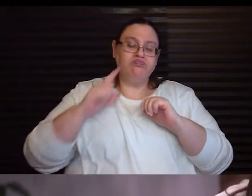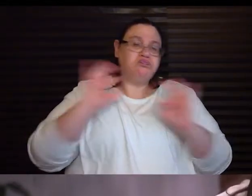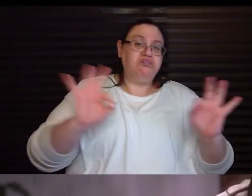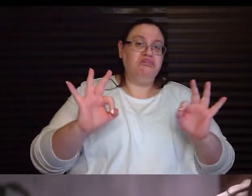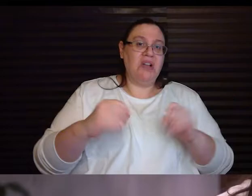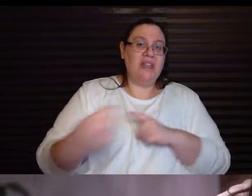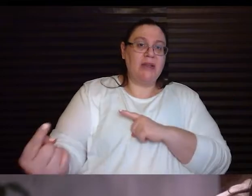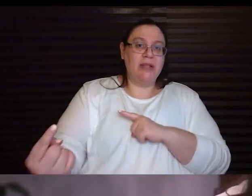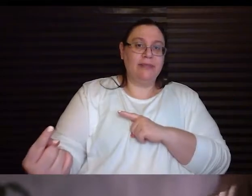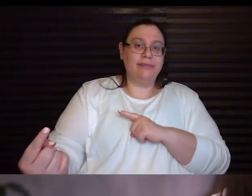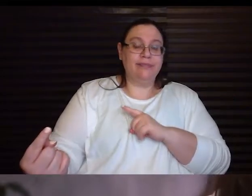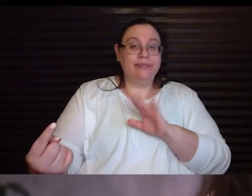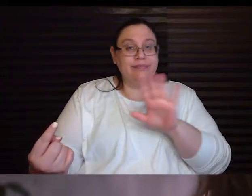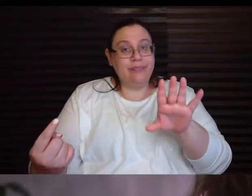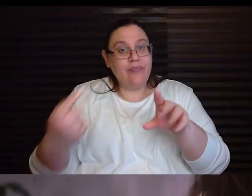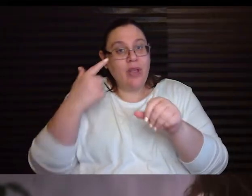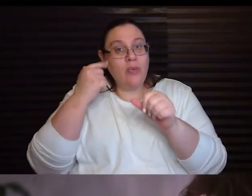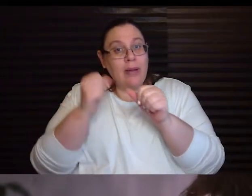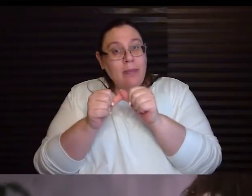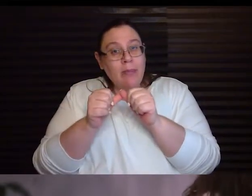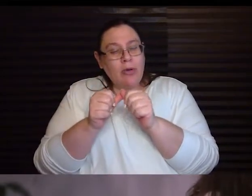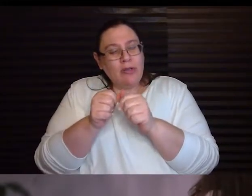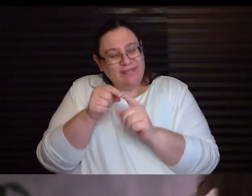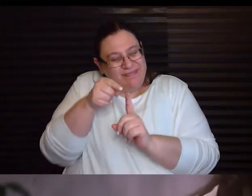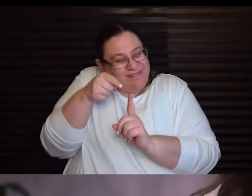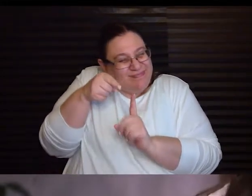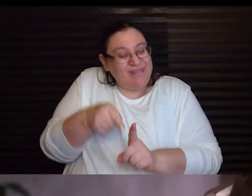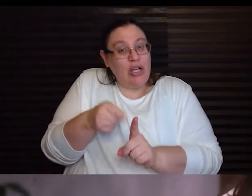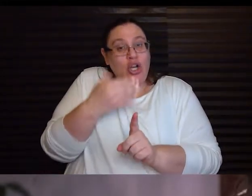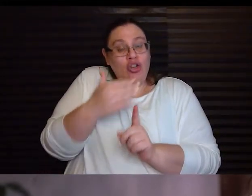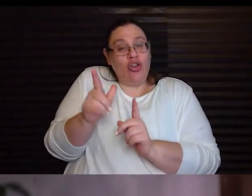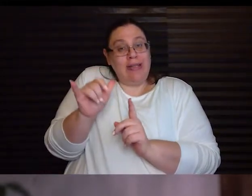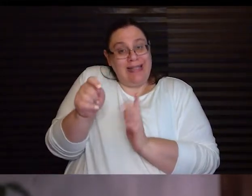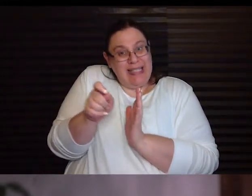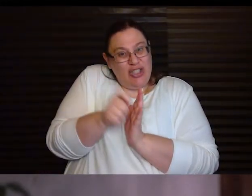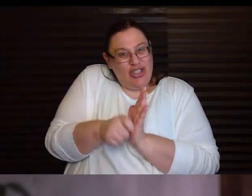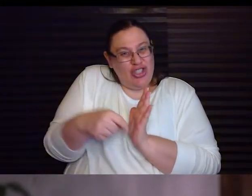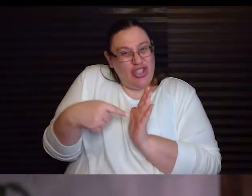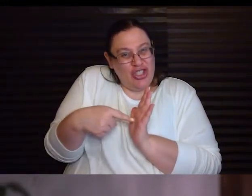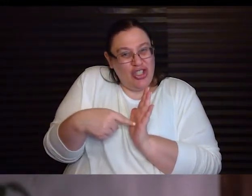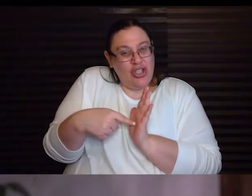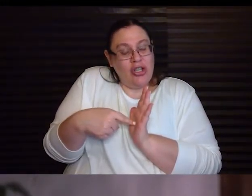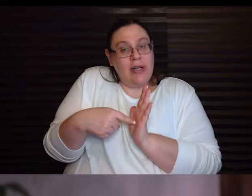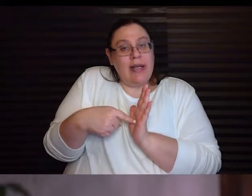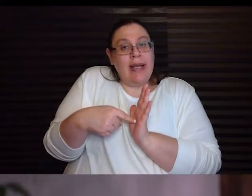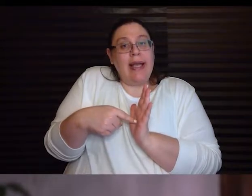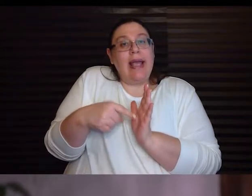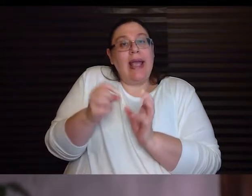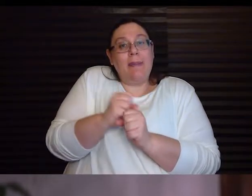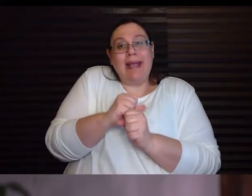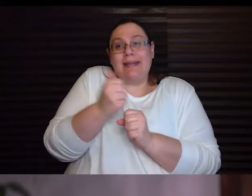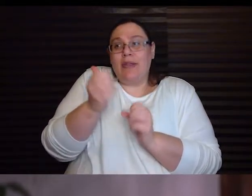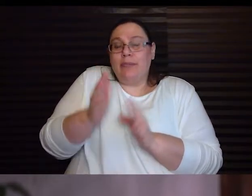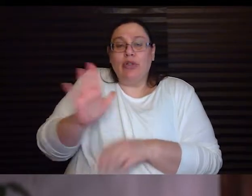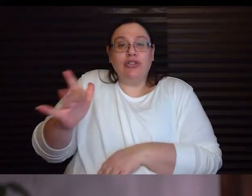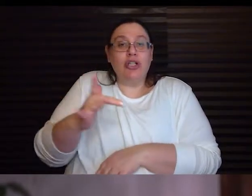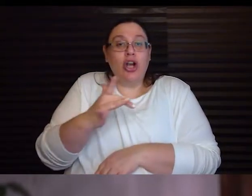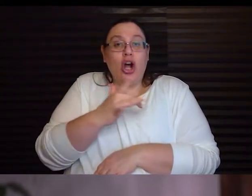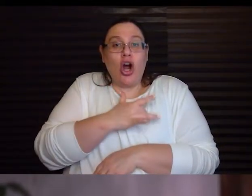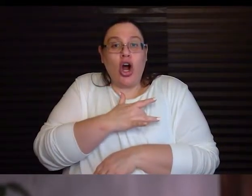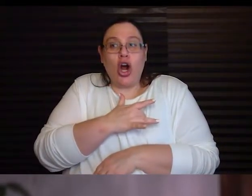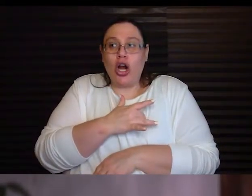enemy. Remember, the very essence of good literature is that it renders another's